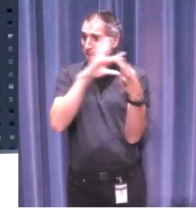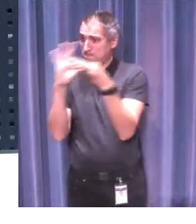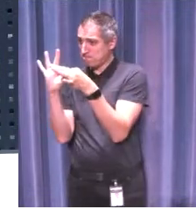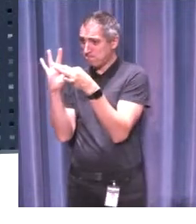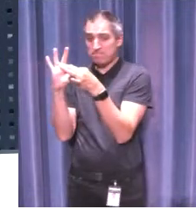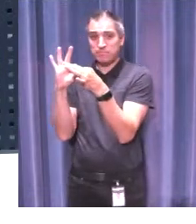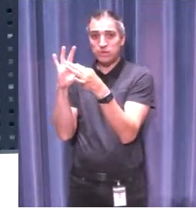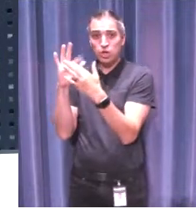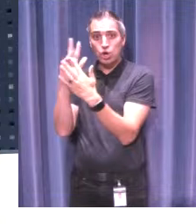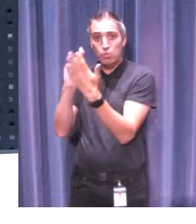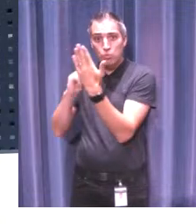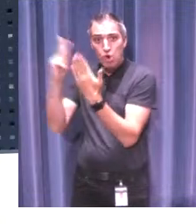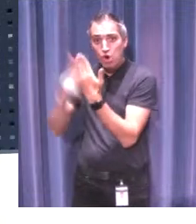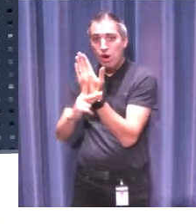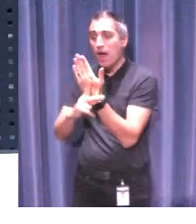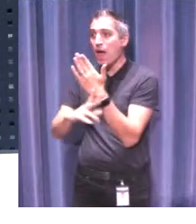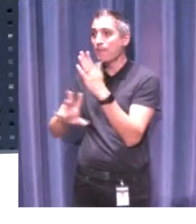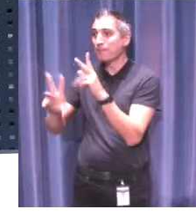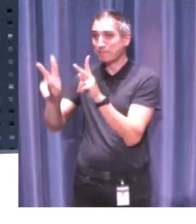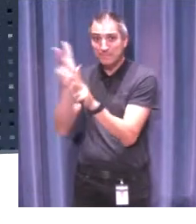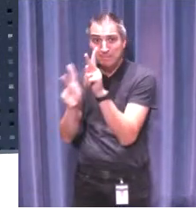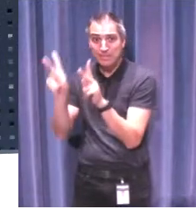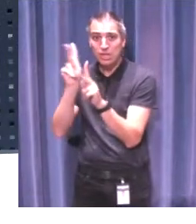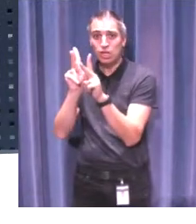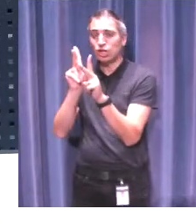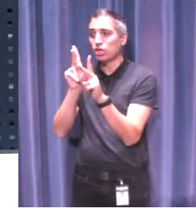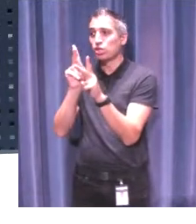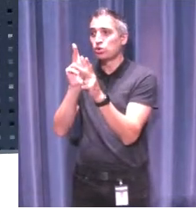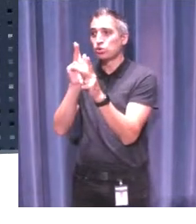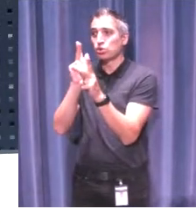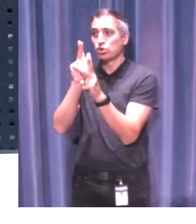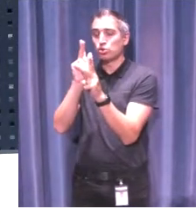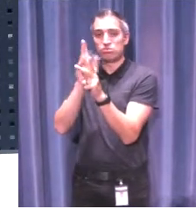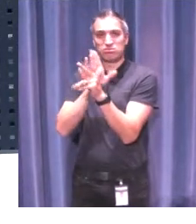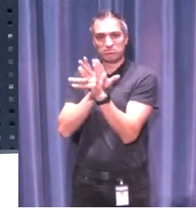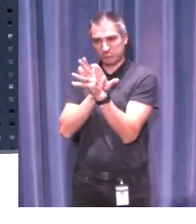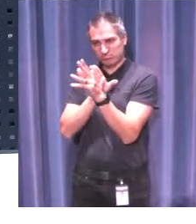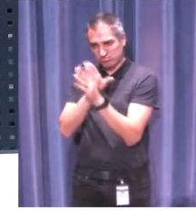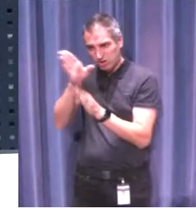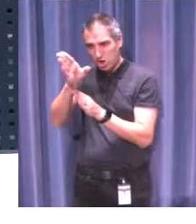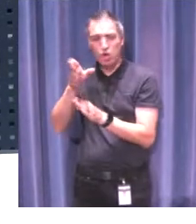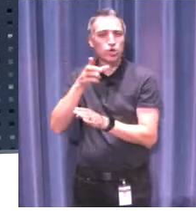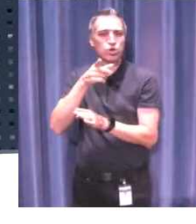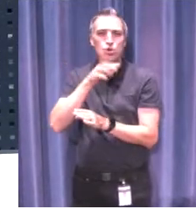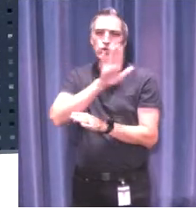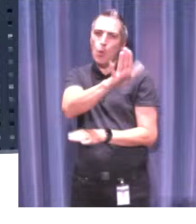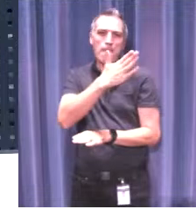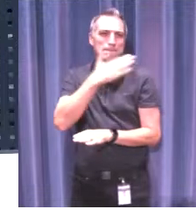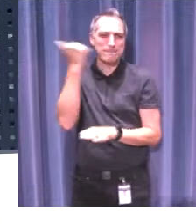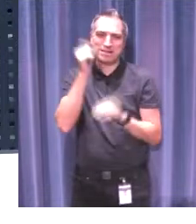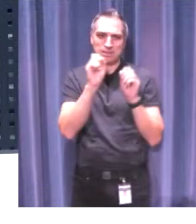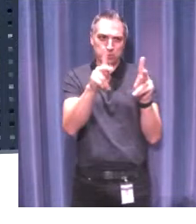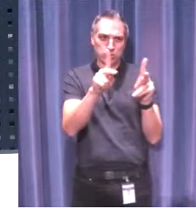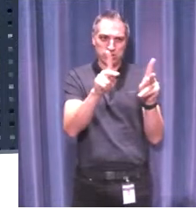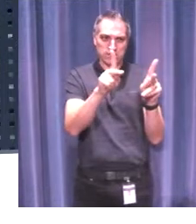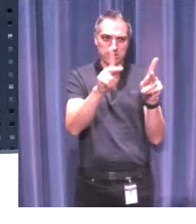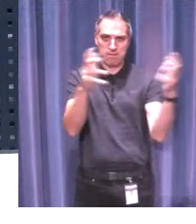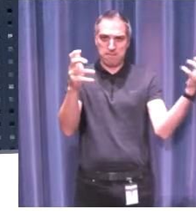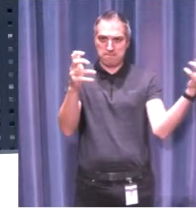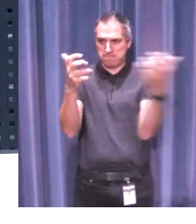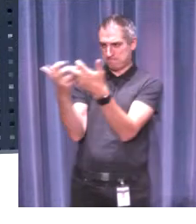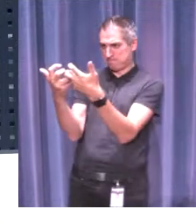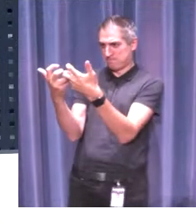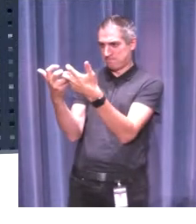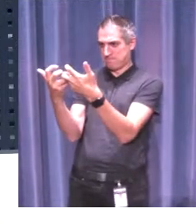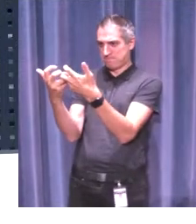people and a course of study where you have your best shot. I want to know what